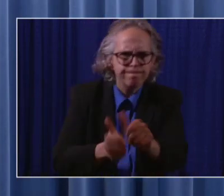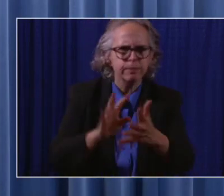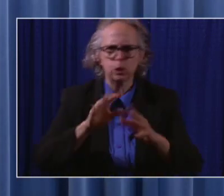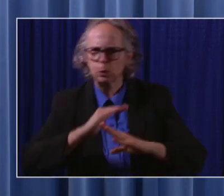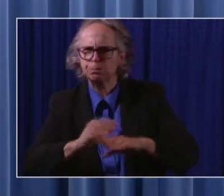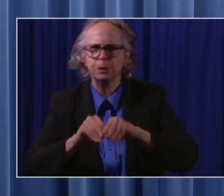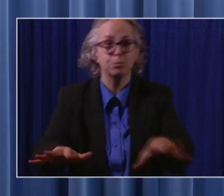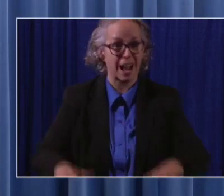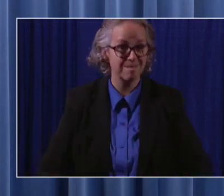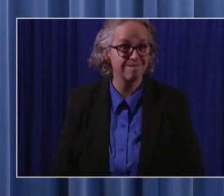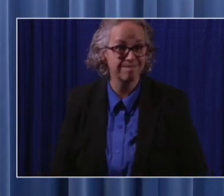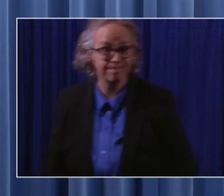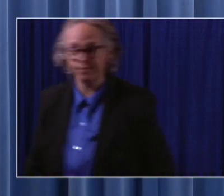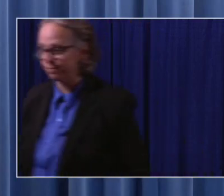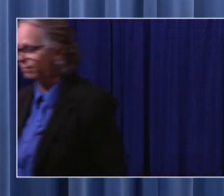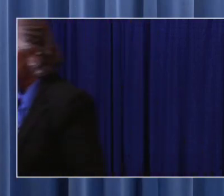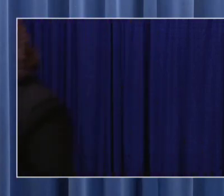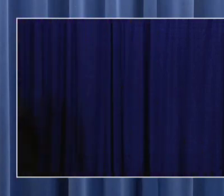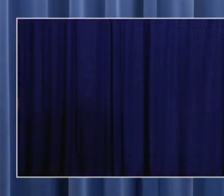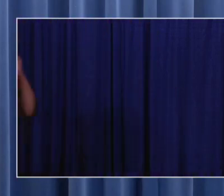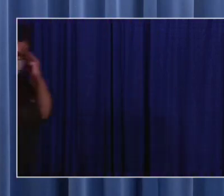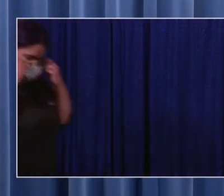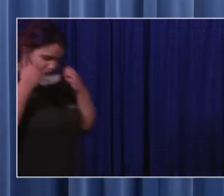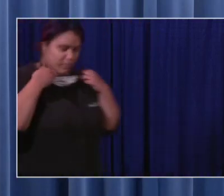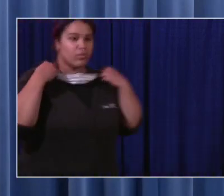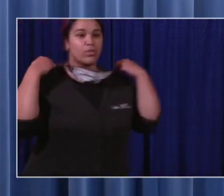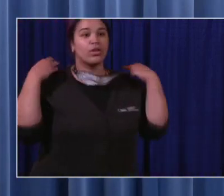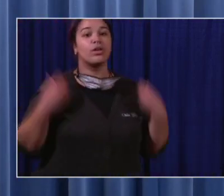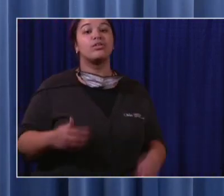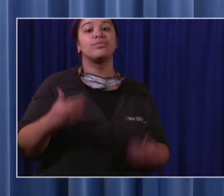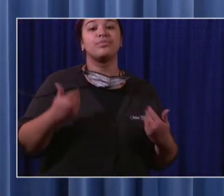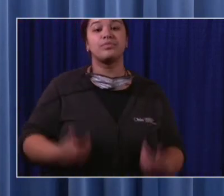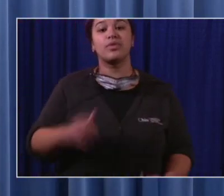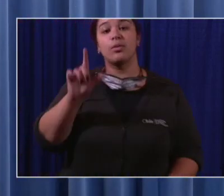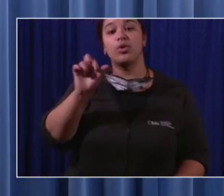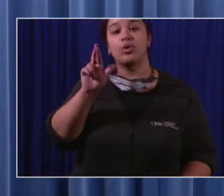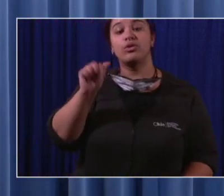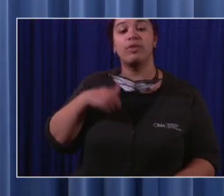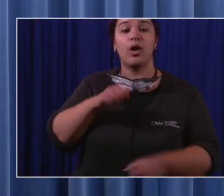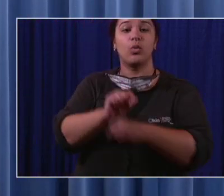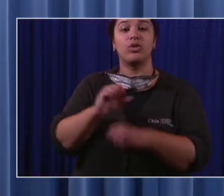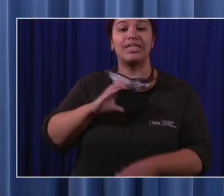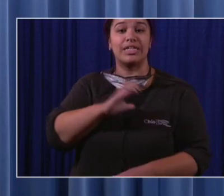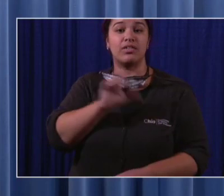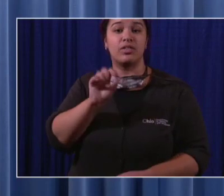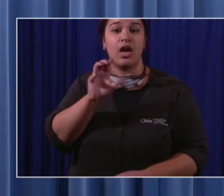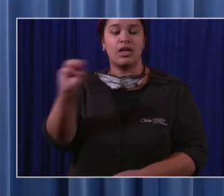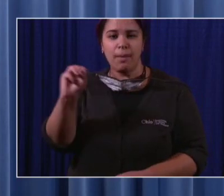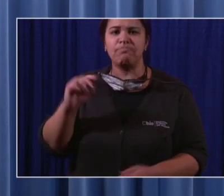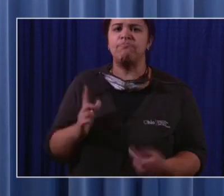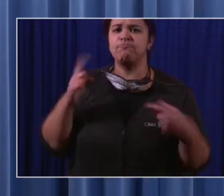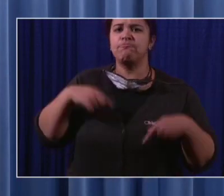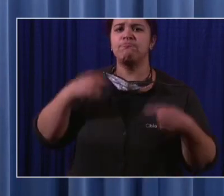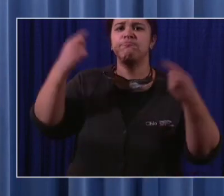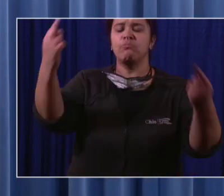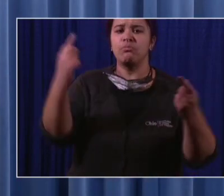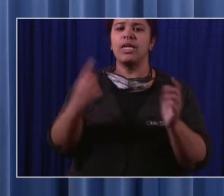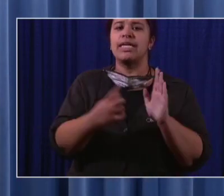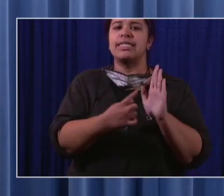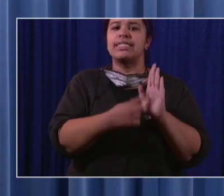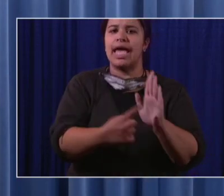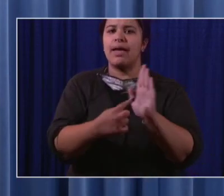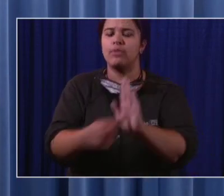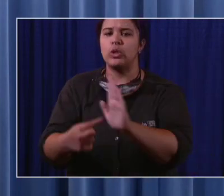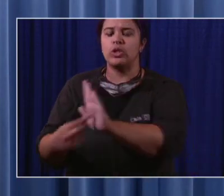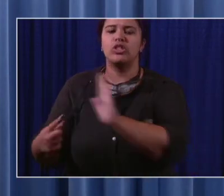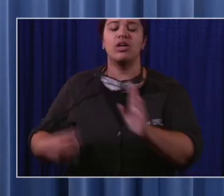Laura Hancock from Cleveland.com. You've provided a lot of compelling examples of how coronavirus has spread through informal gatherings